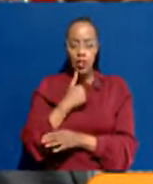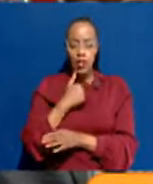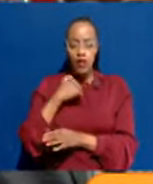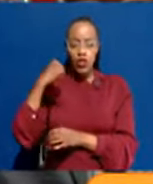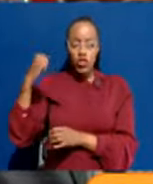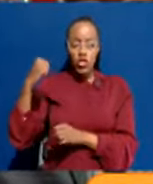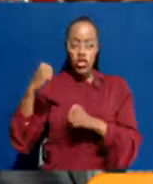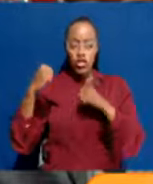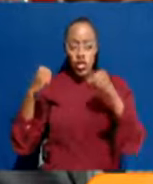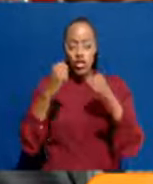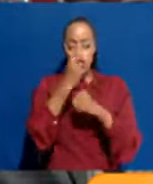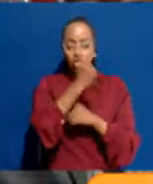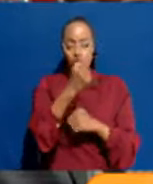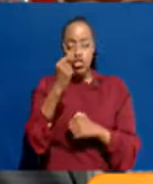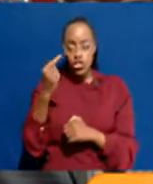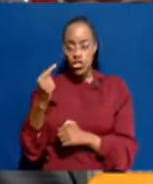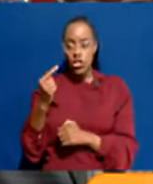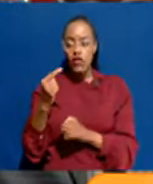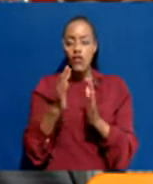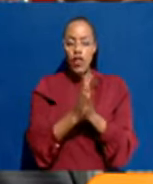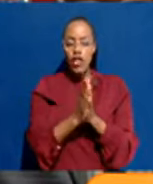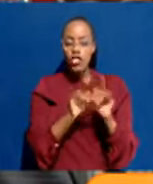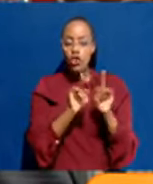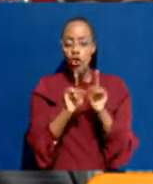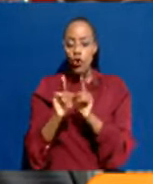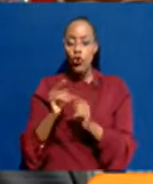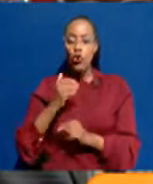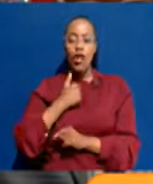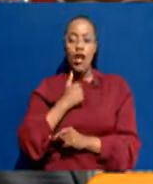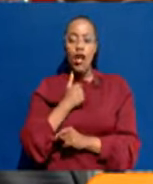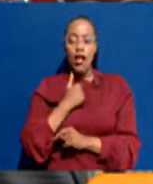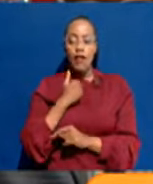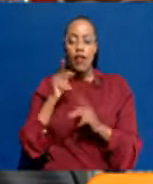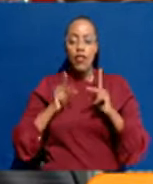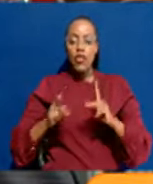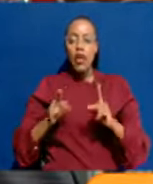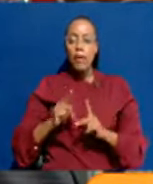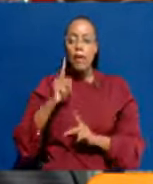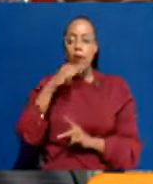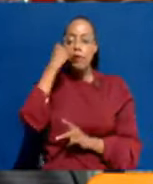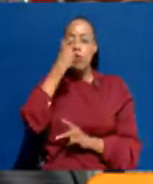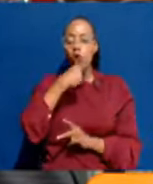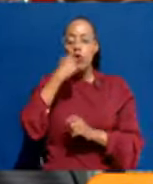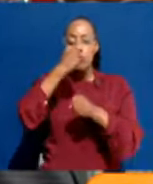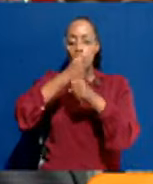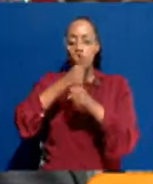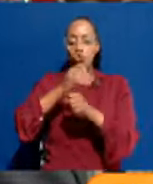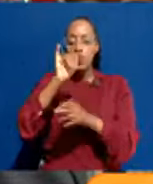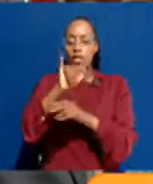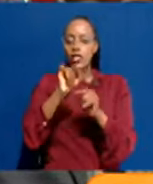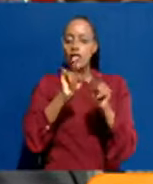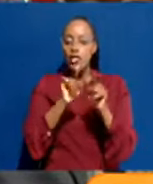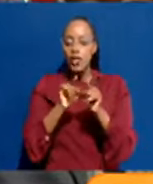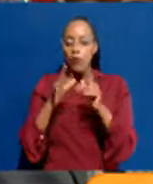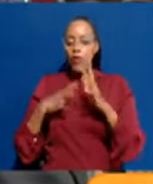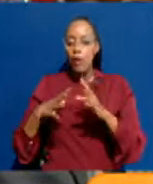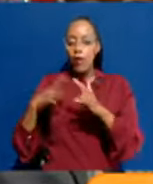and in their mind, they and the people they could be pointed at as the culprit.